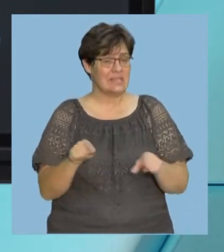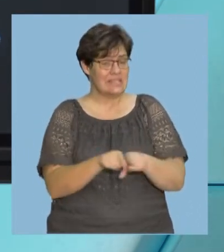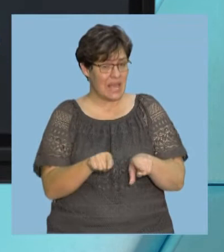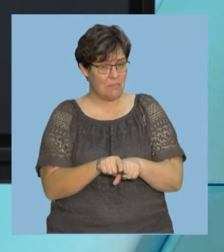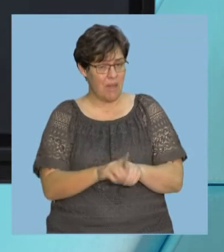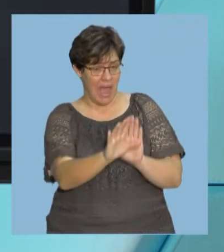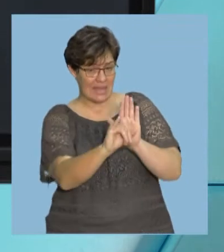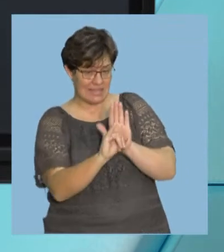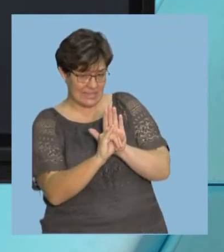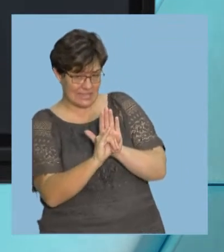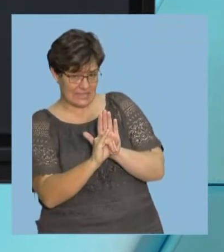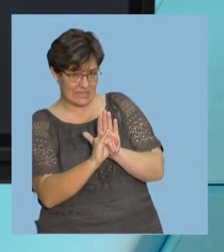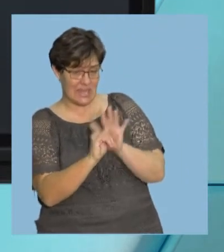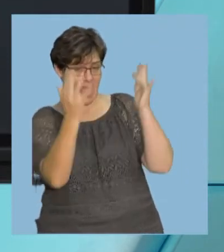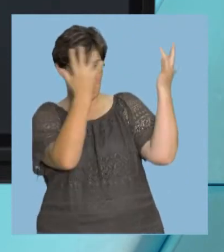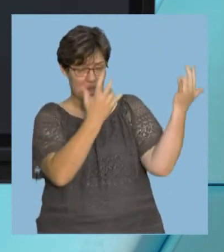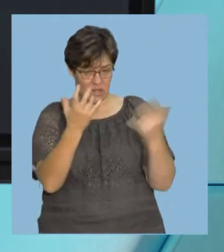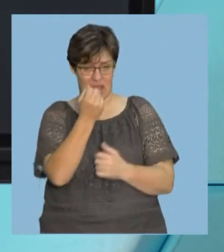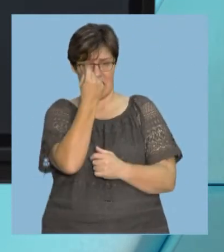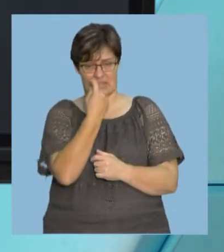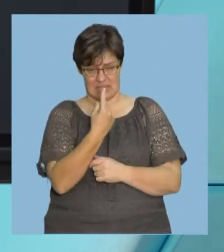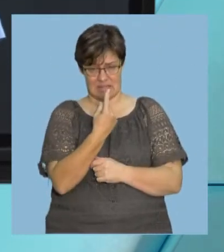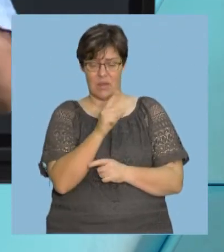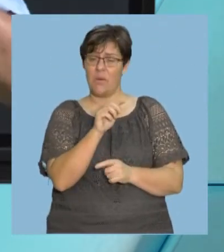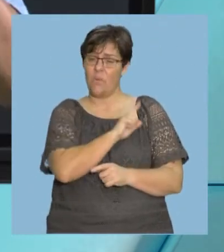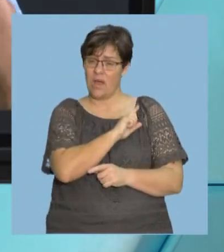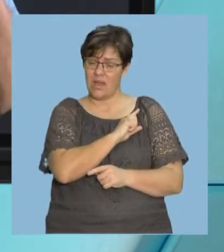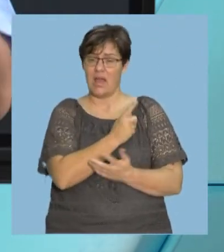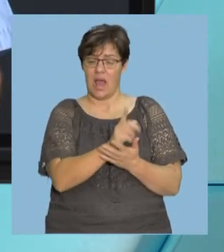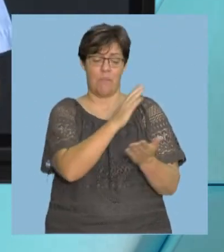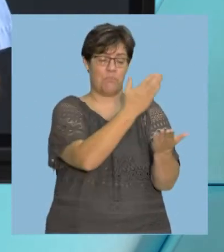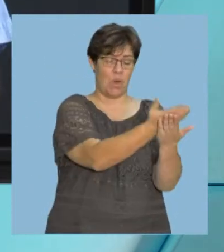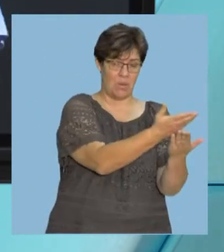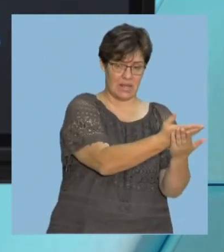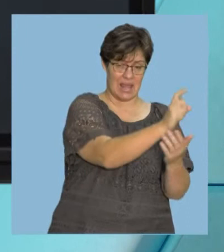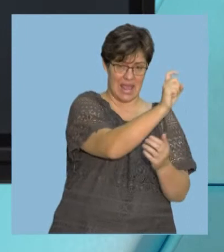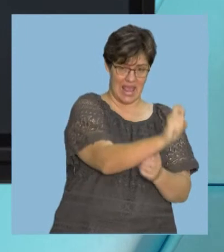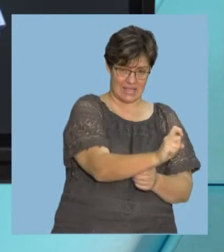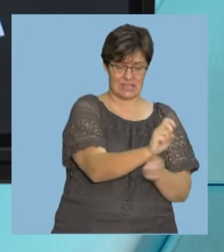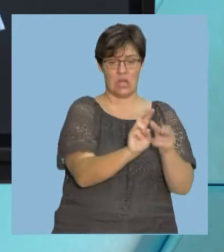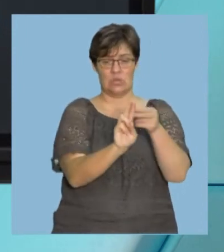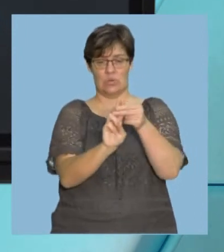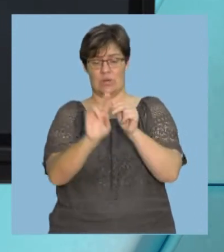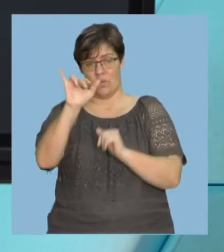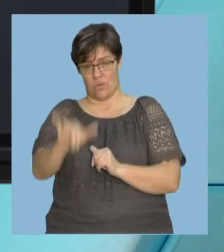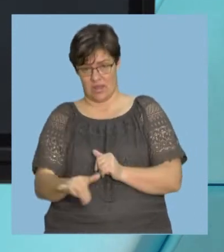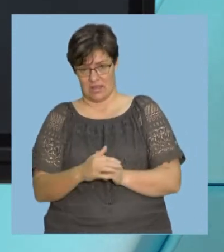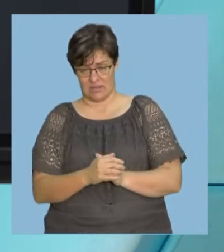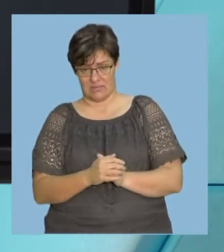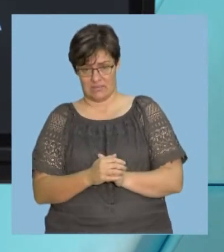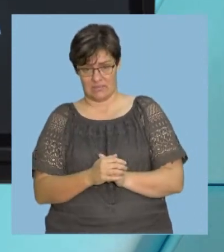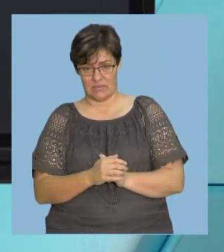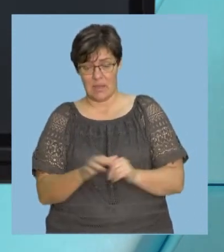you understand this identity of the calculation of probability of X union